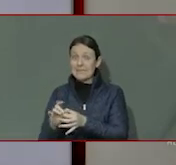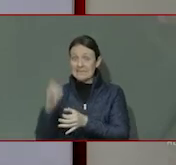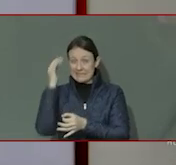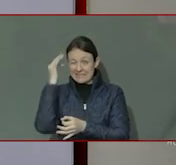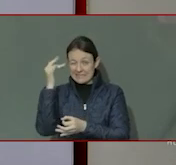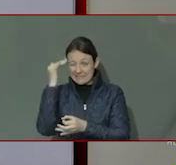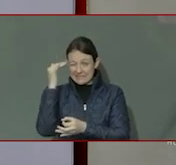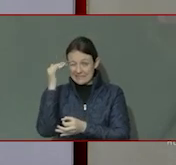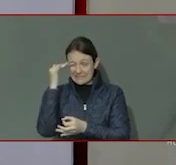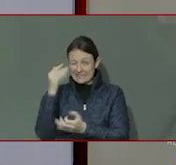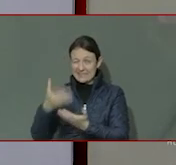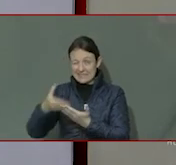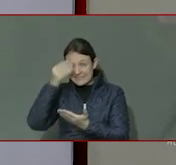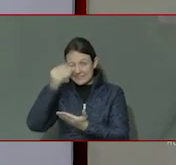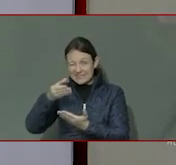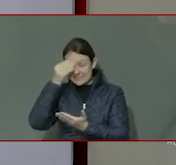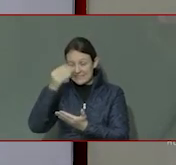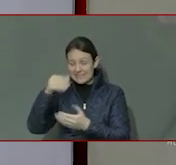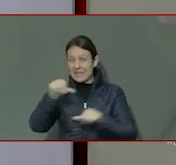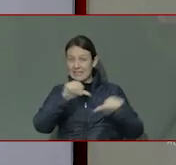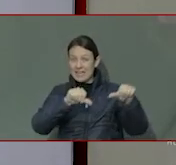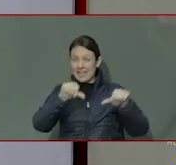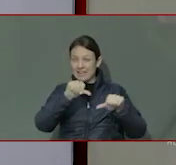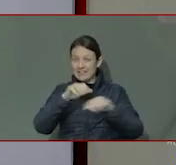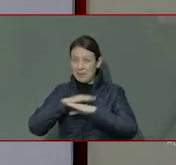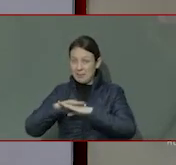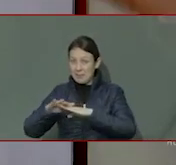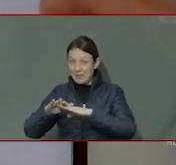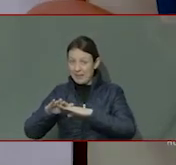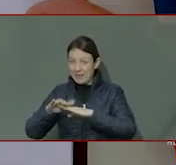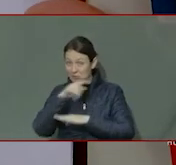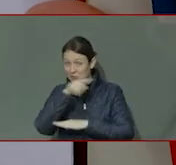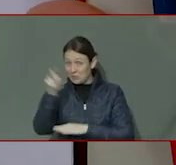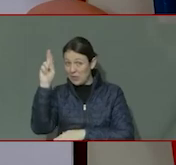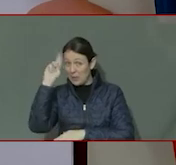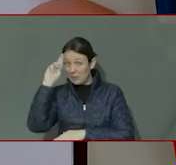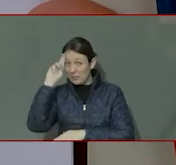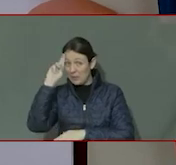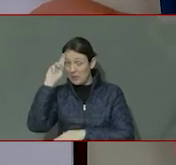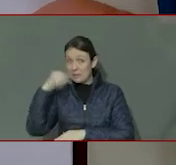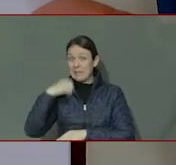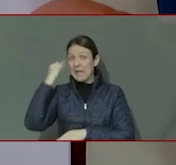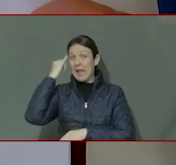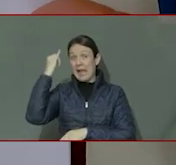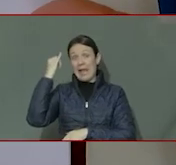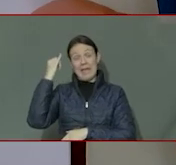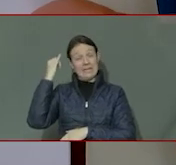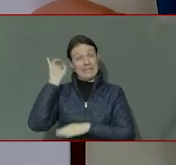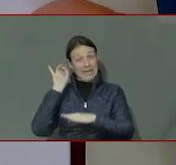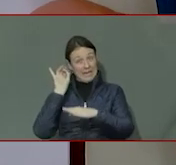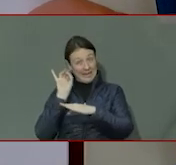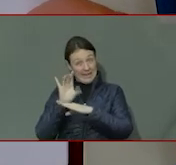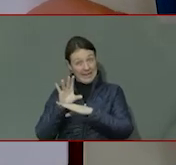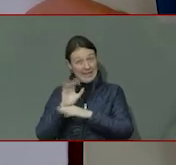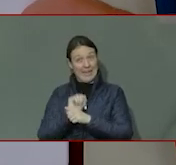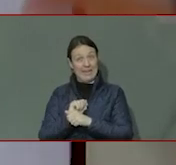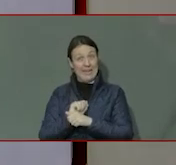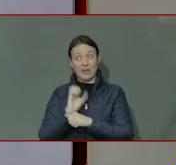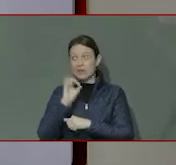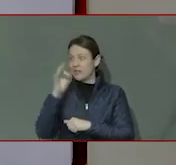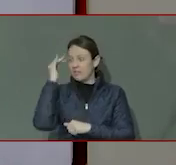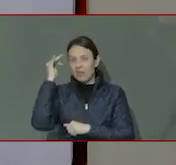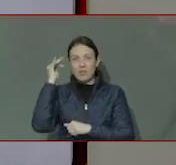theory for acids and bases. You remember that? It was a very strong suggestion. Because if you do not know